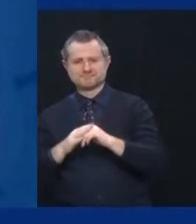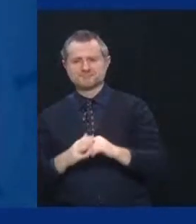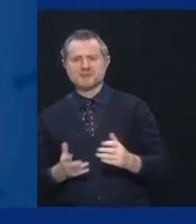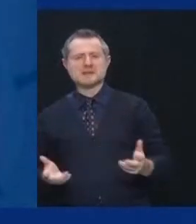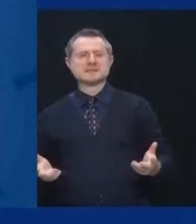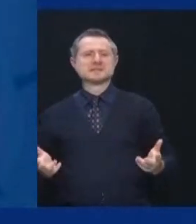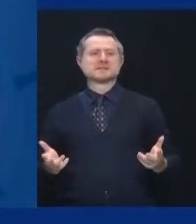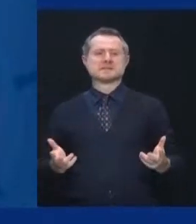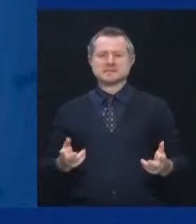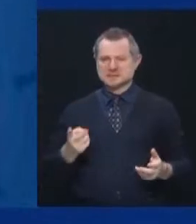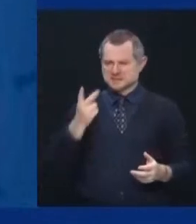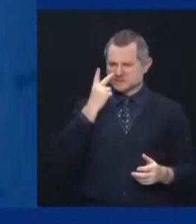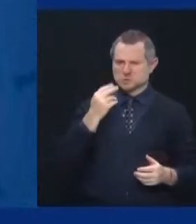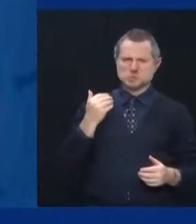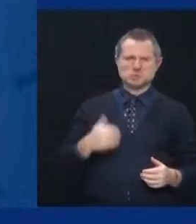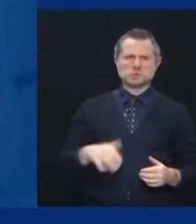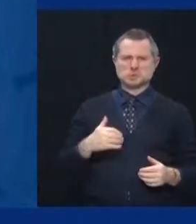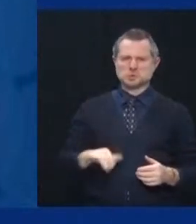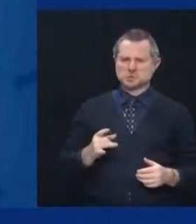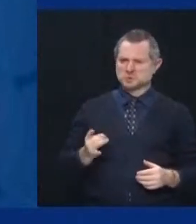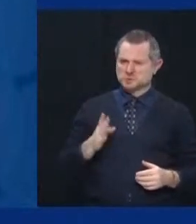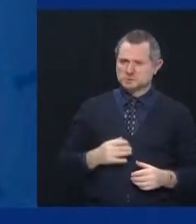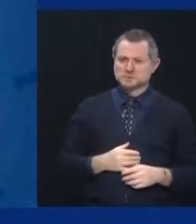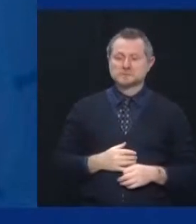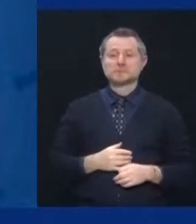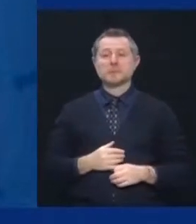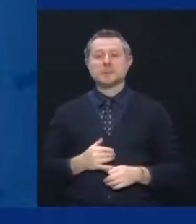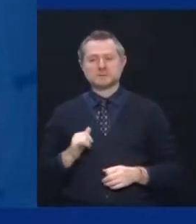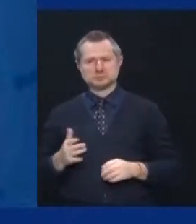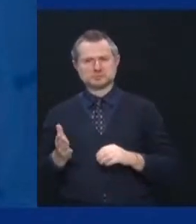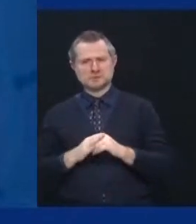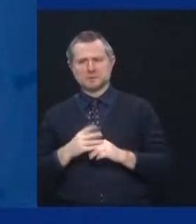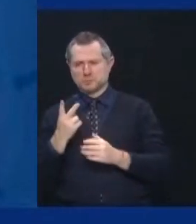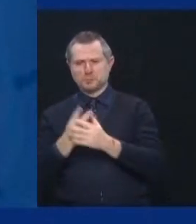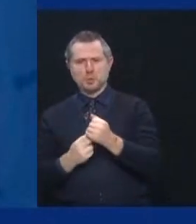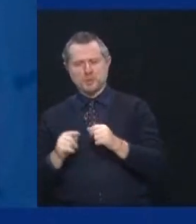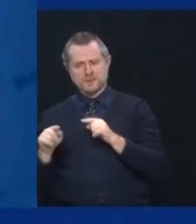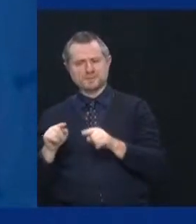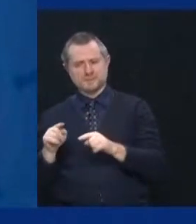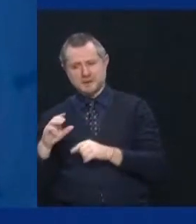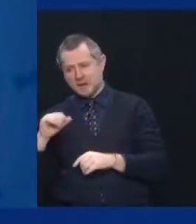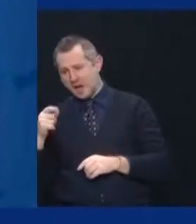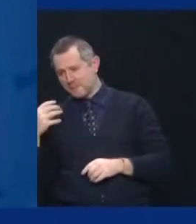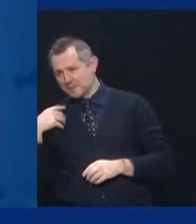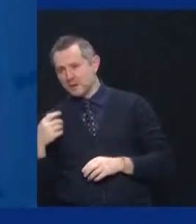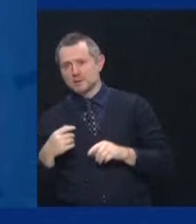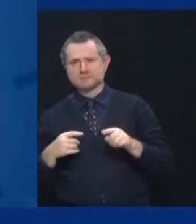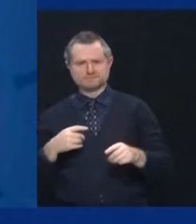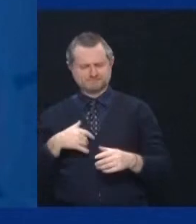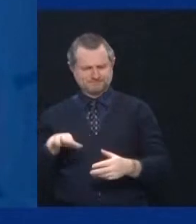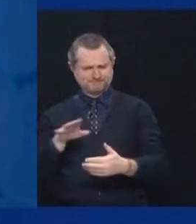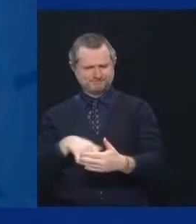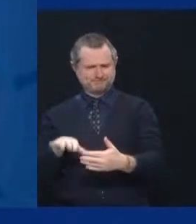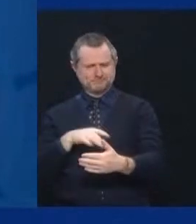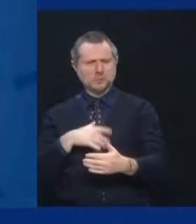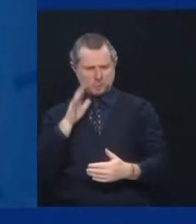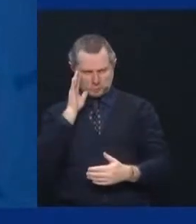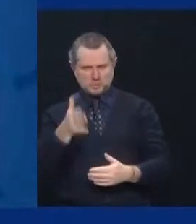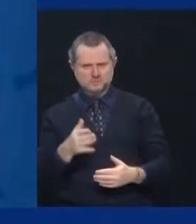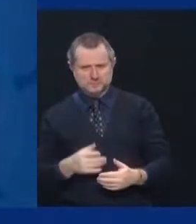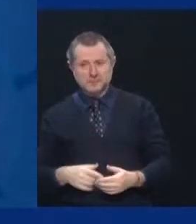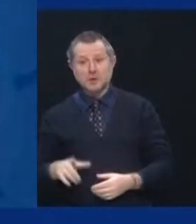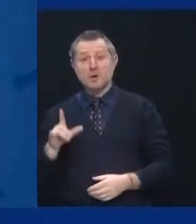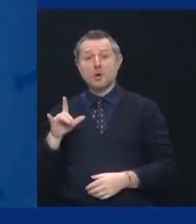been a significant drop in increase in those areas, and we're going to be watching them closely. Long Island also